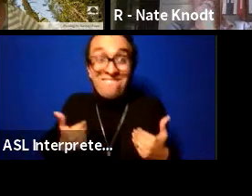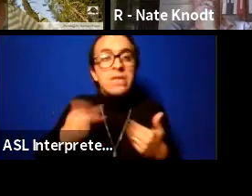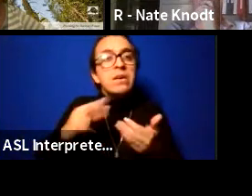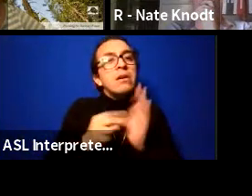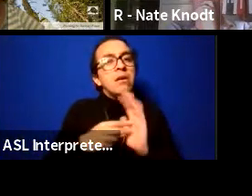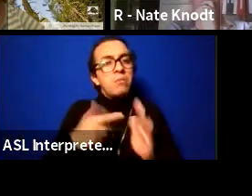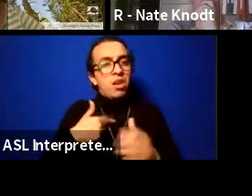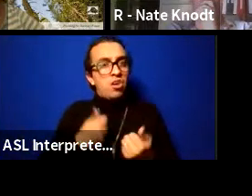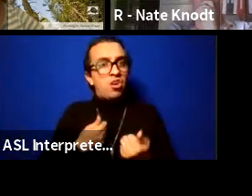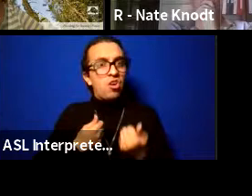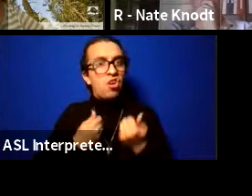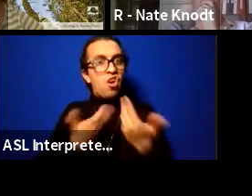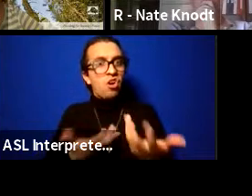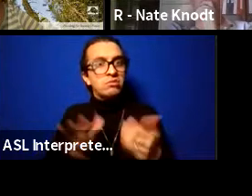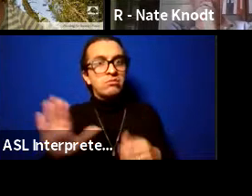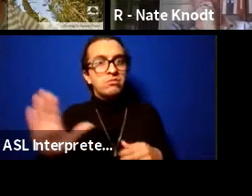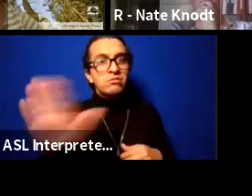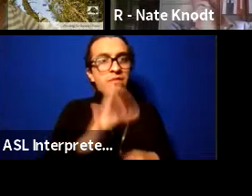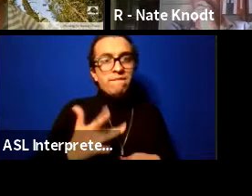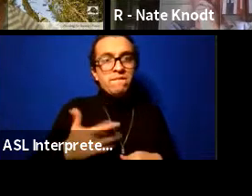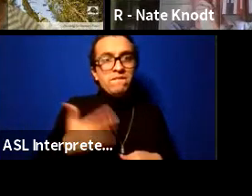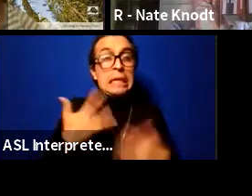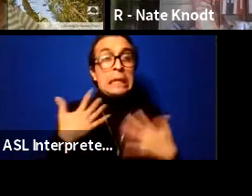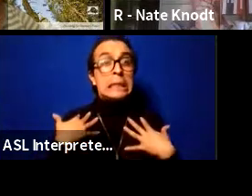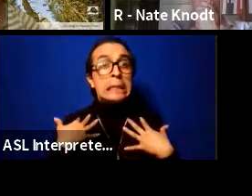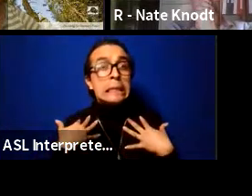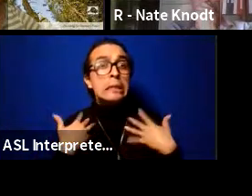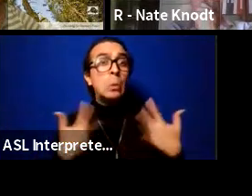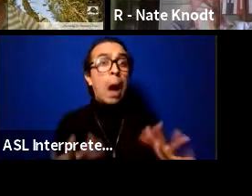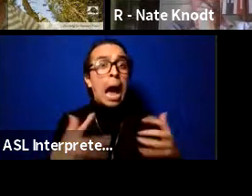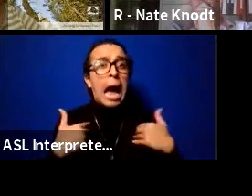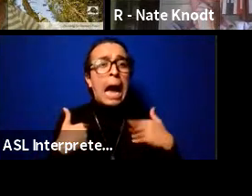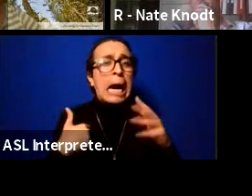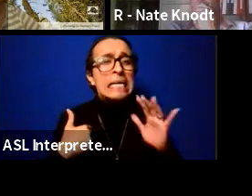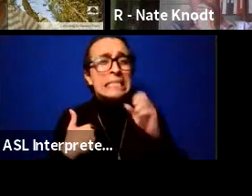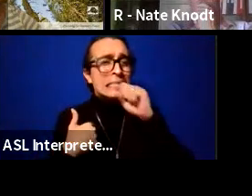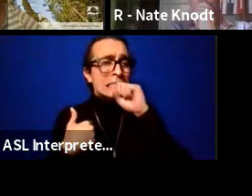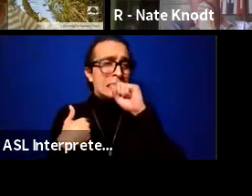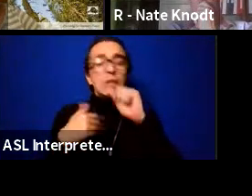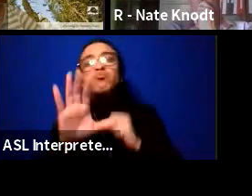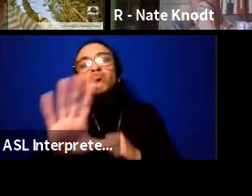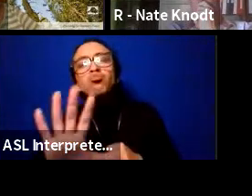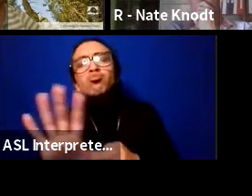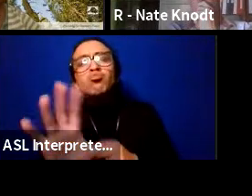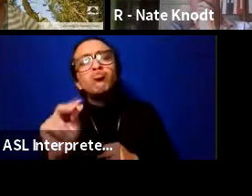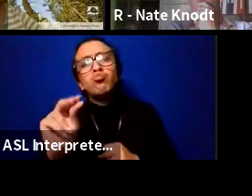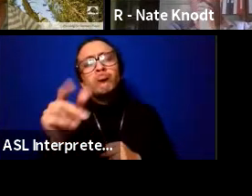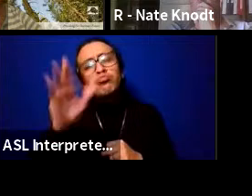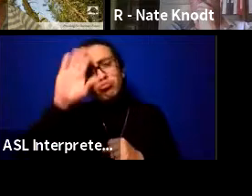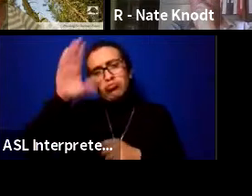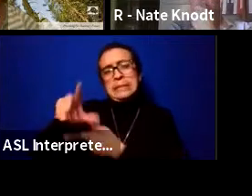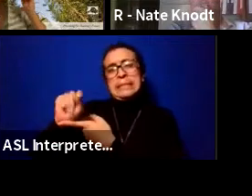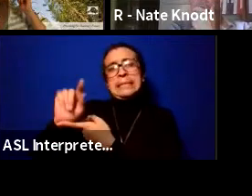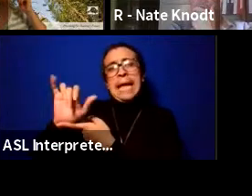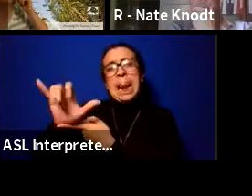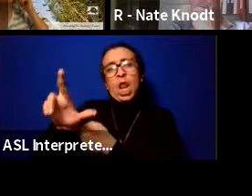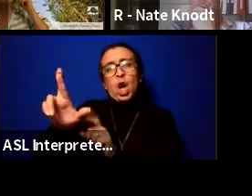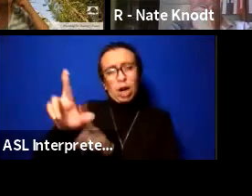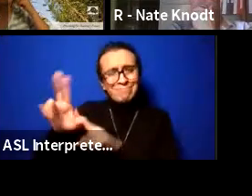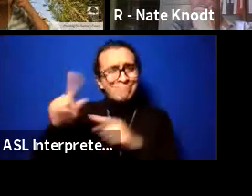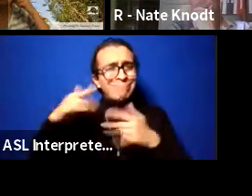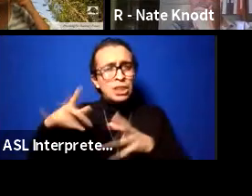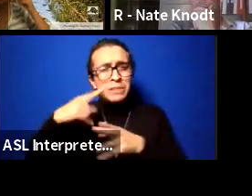you from volunteering to maybe be a leader in another subcommittee. Taylor mentioned it a couple times already. I just want to reiterate his great point that